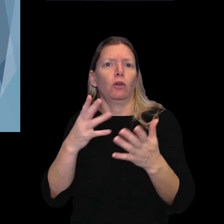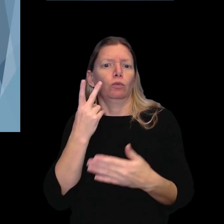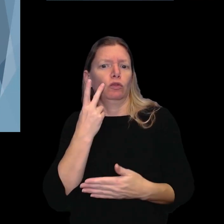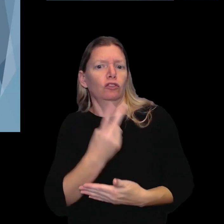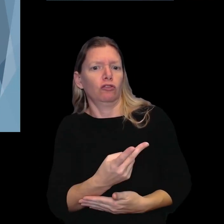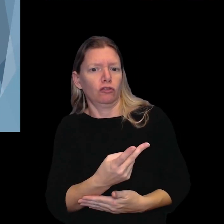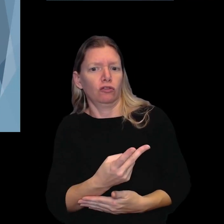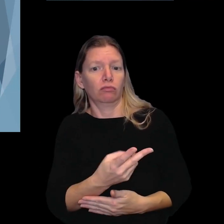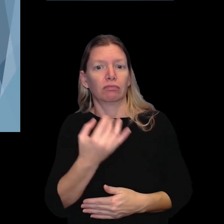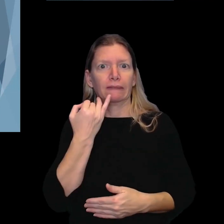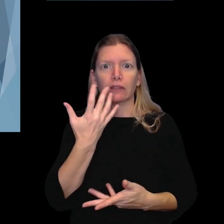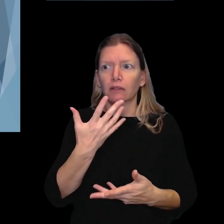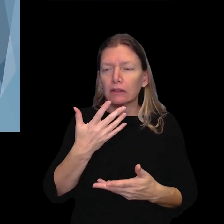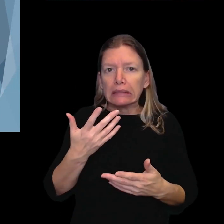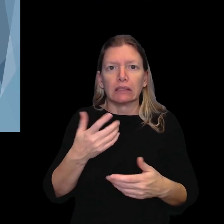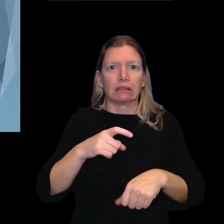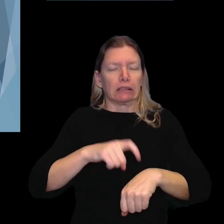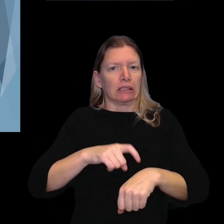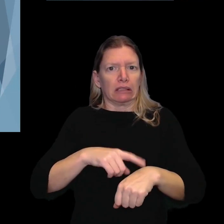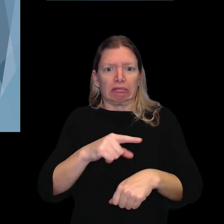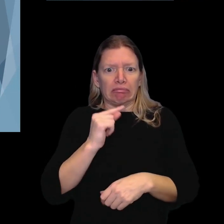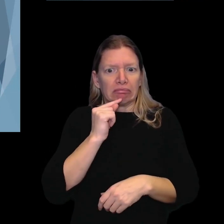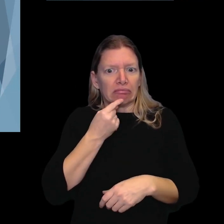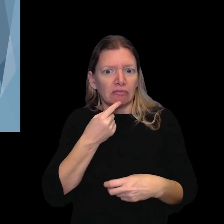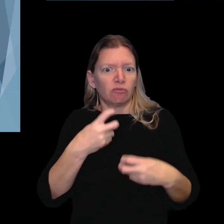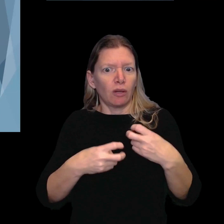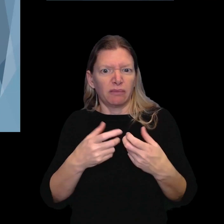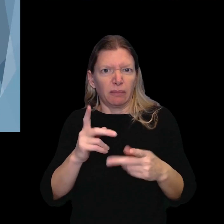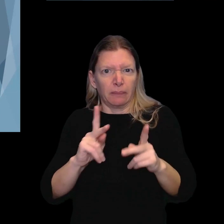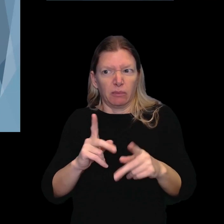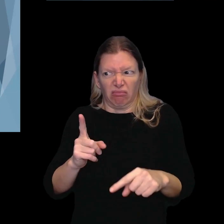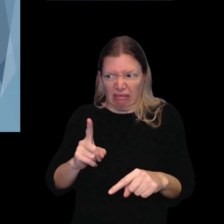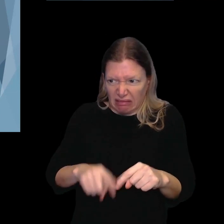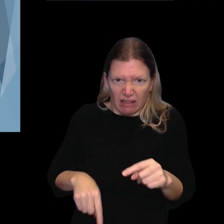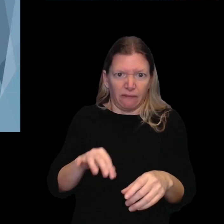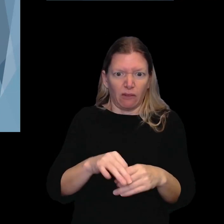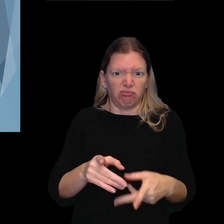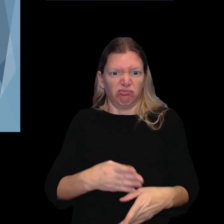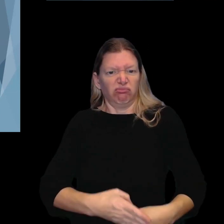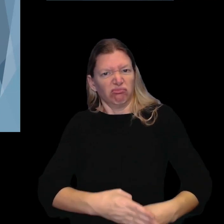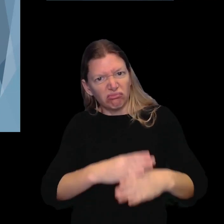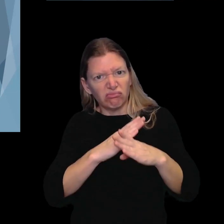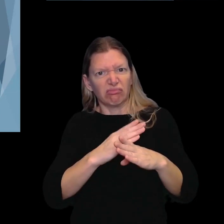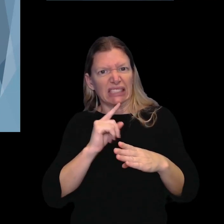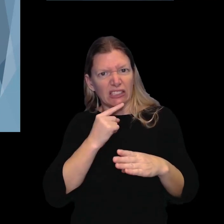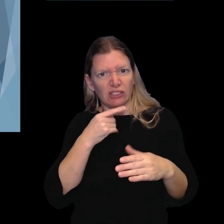that you saw. And if anything's really time sensitive, like people actively are can't vote or are having huge issues with that, with